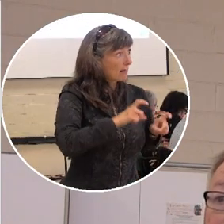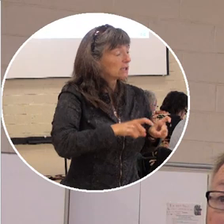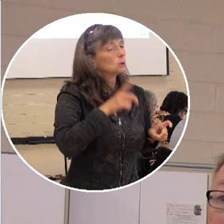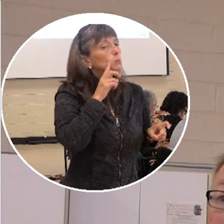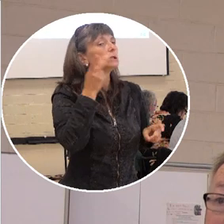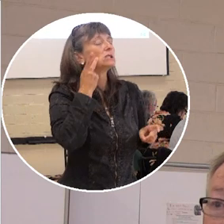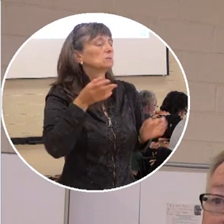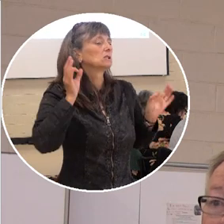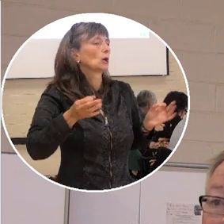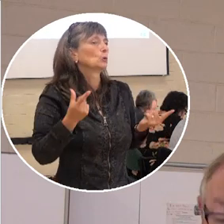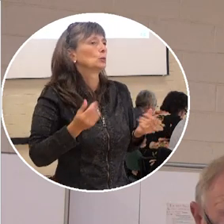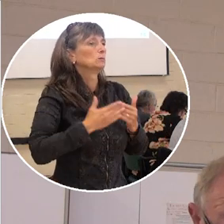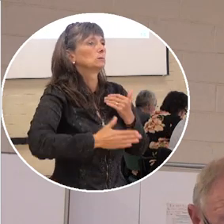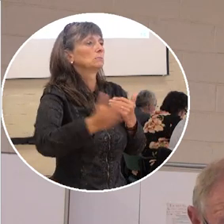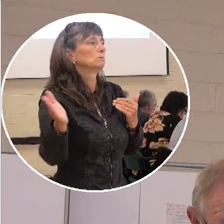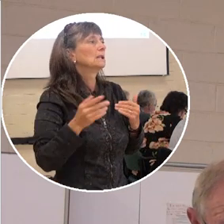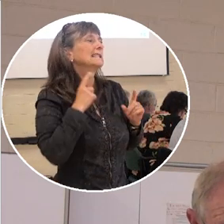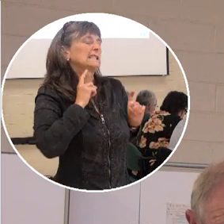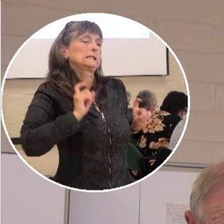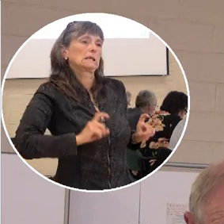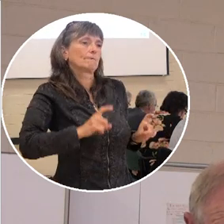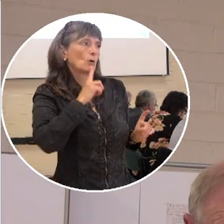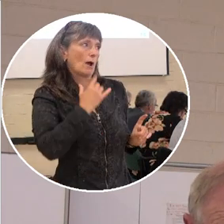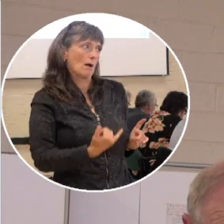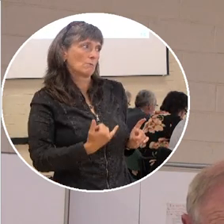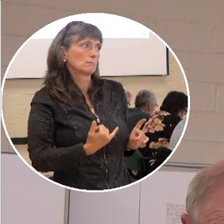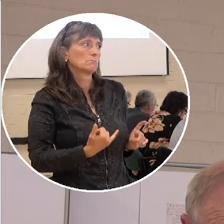idea altogether. It's an experiment.